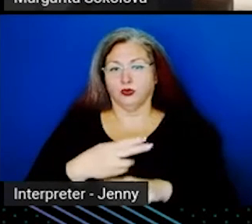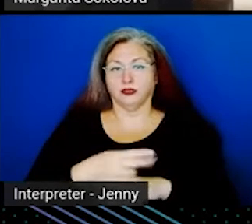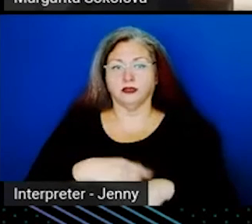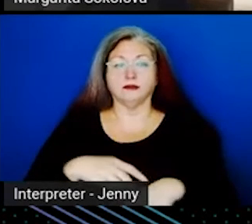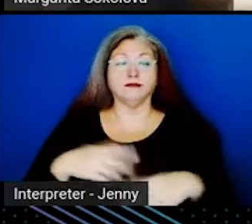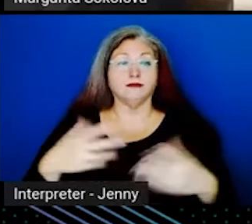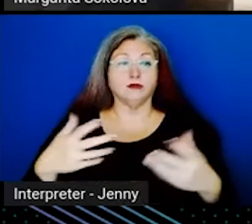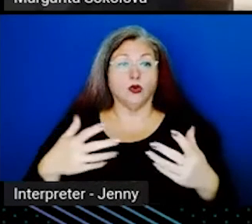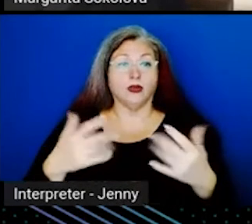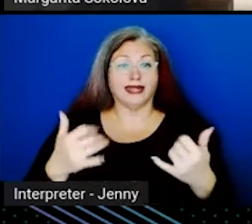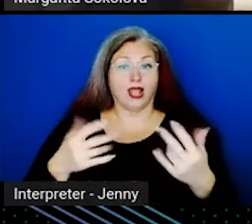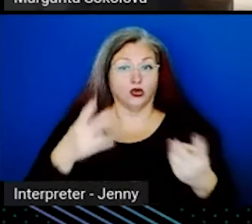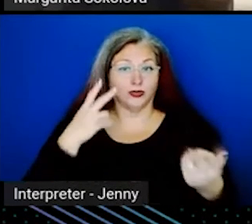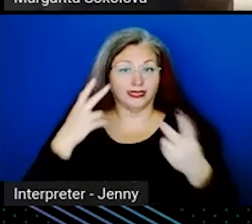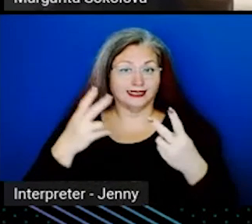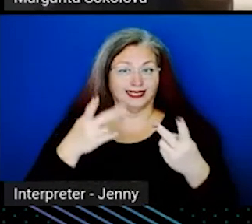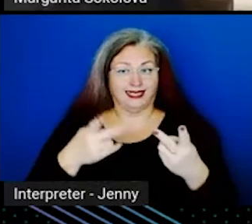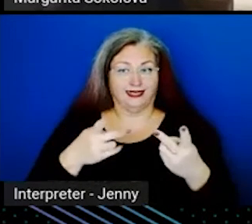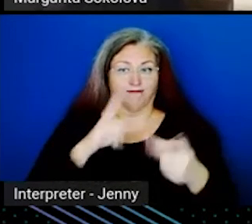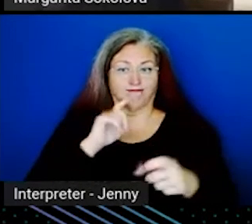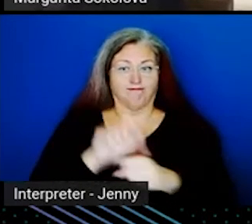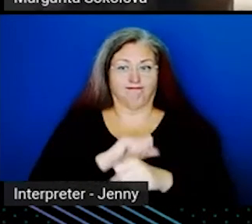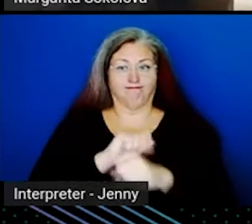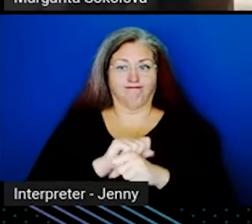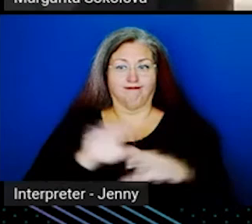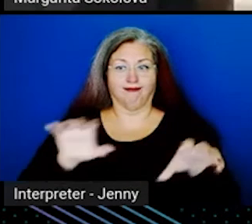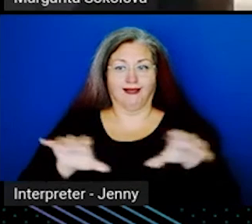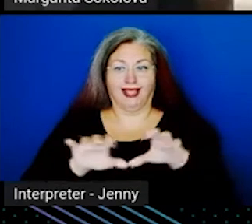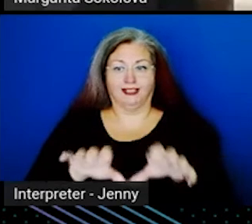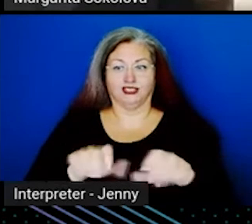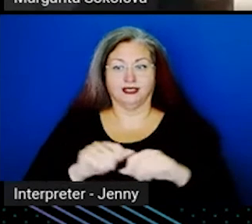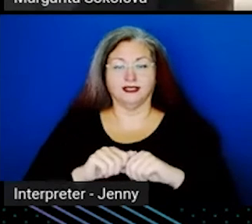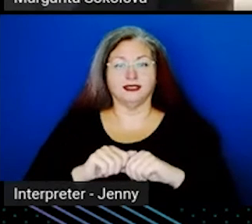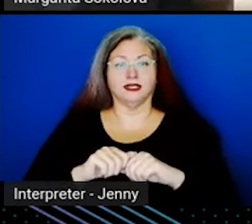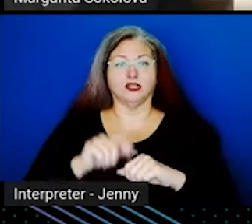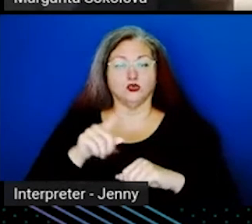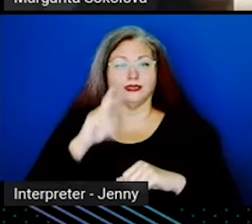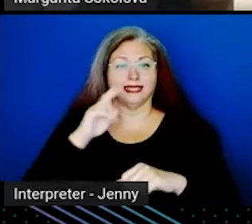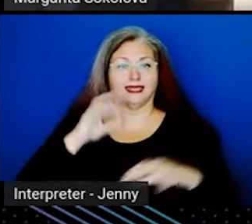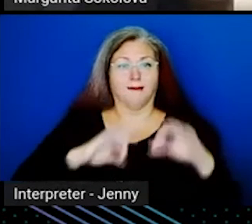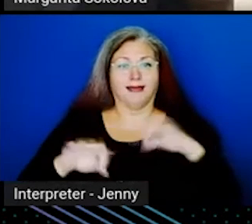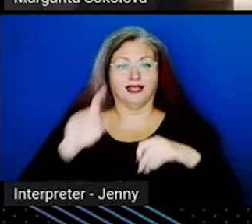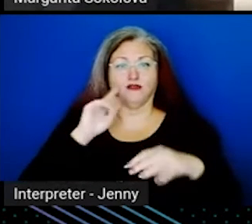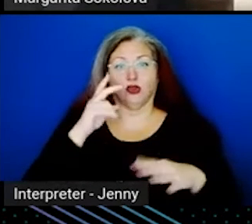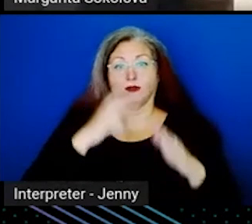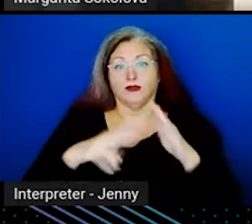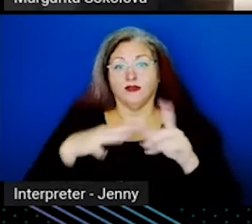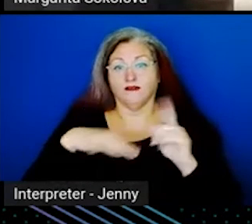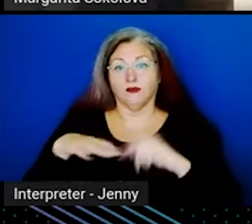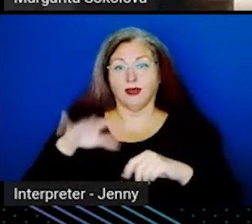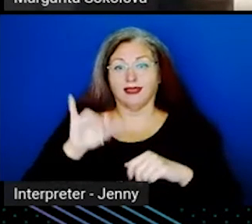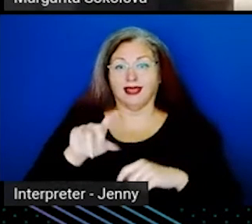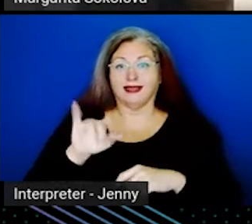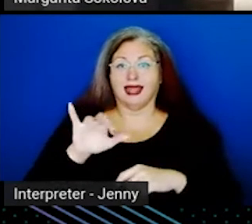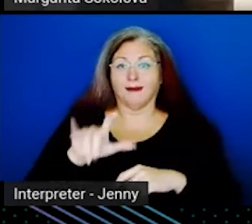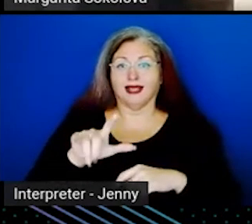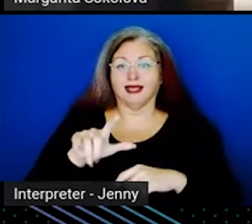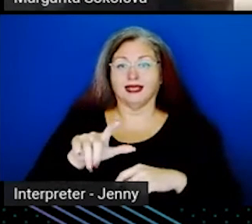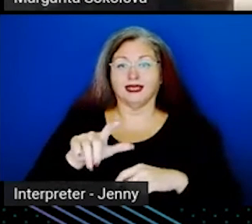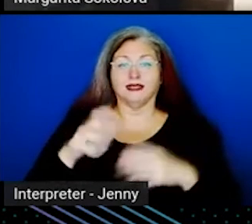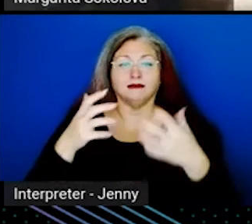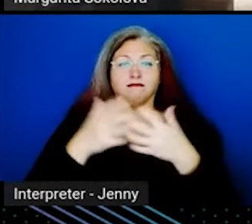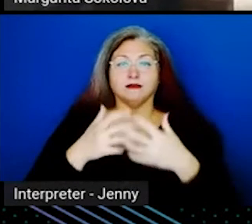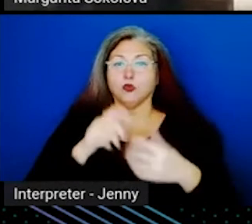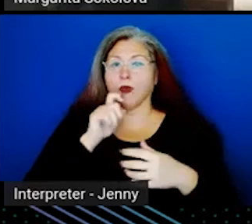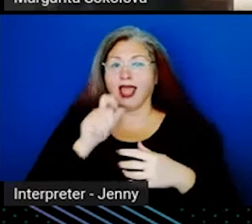So now you've seen it in action. You see the benefits of preview environments. They're dynamically set up. Don't have to coordinate with anyone else in